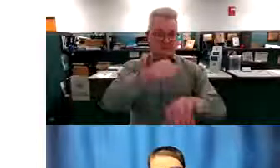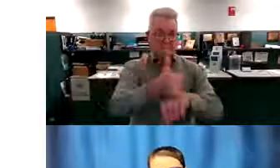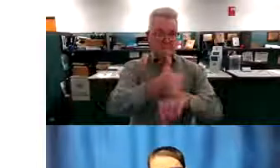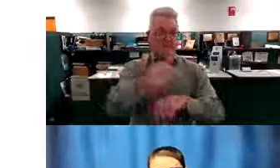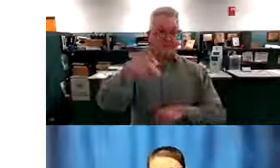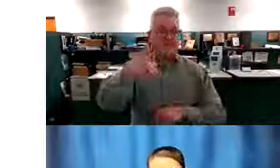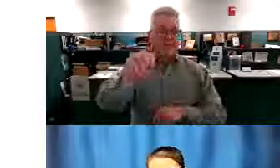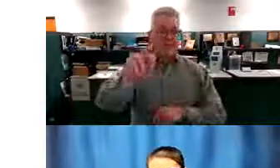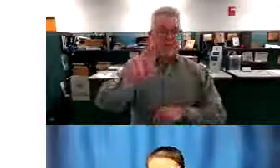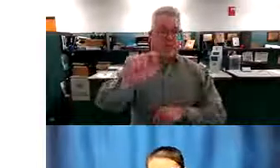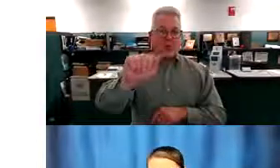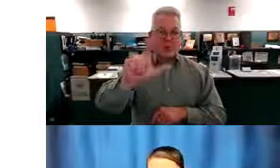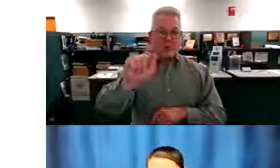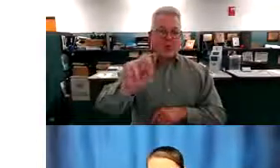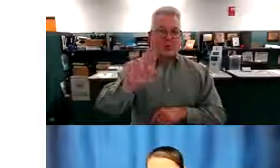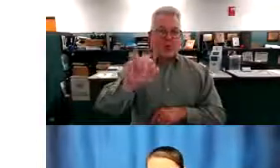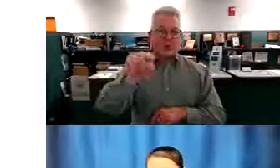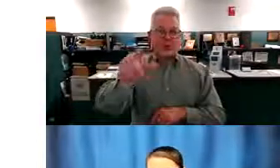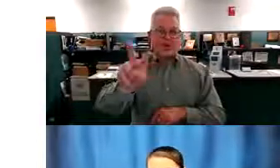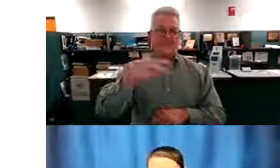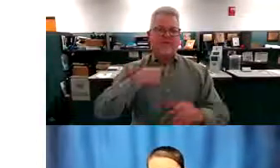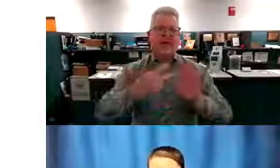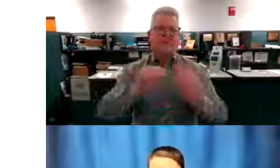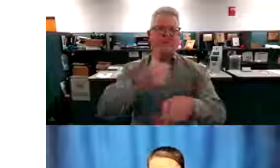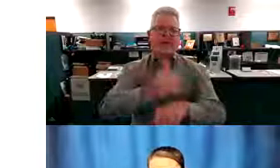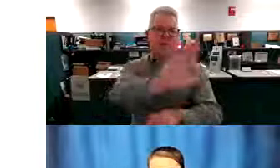would be, I'm not sure if you have already seen the